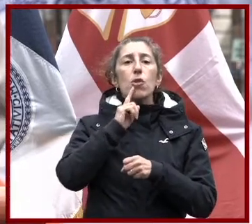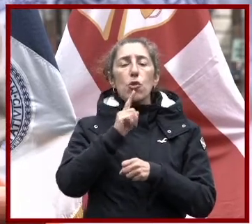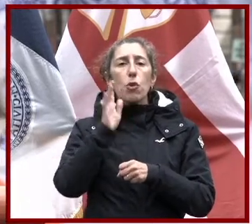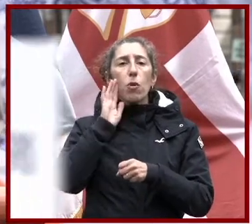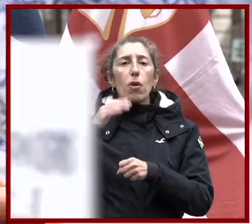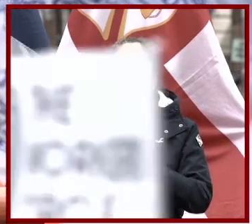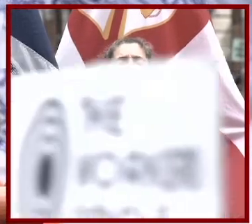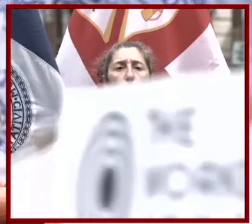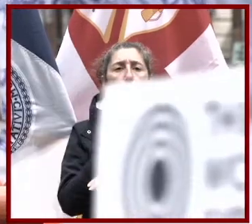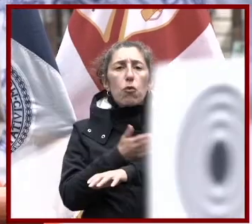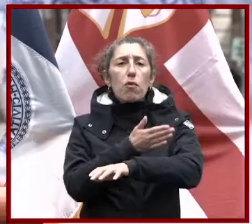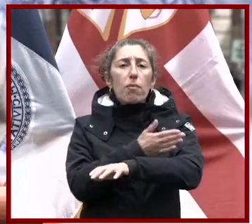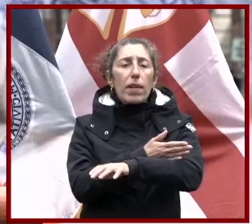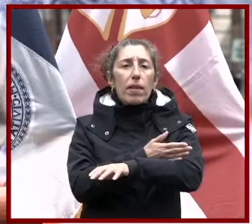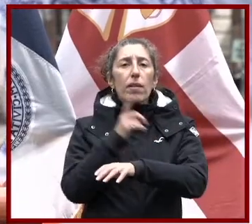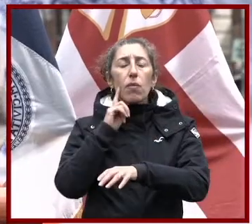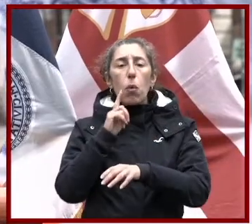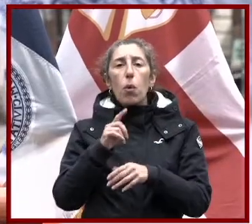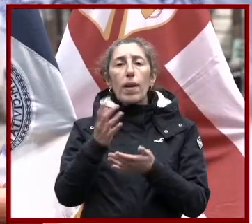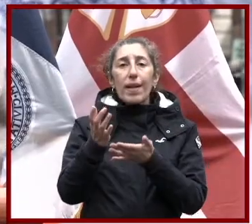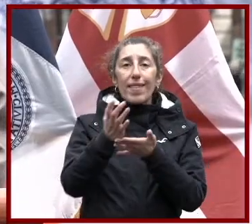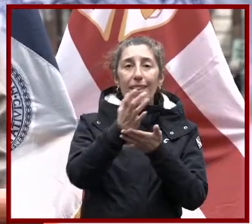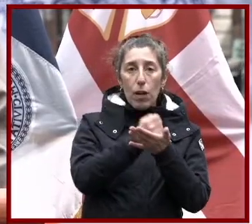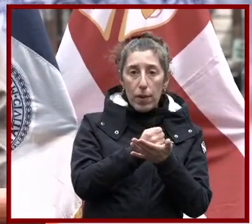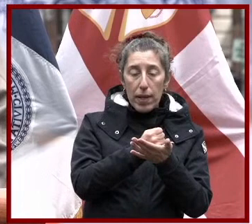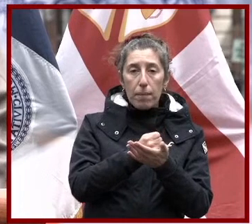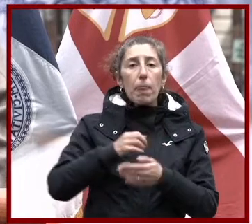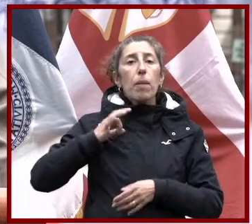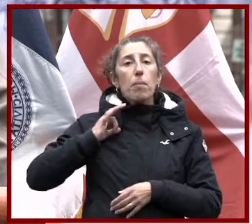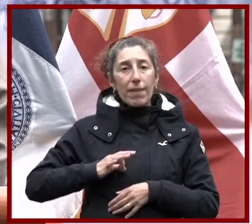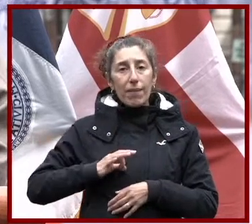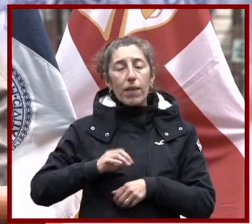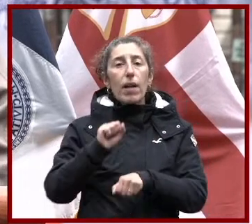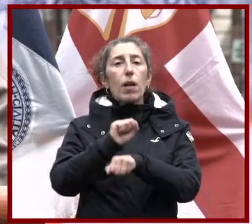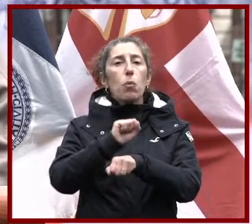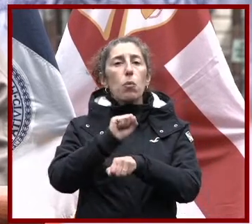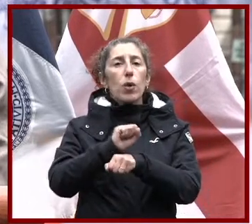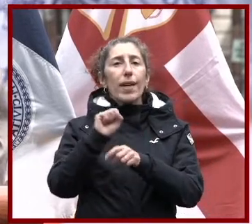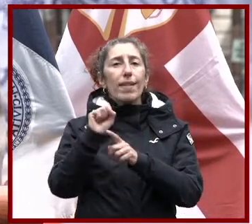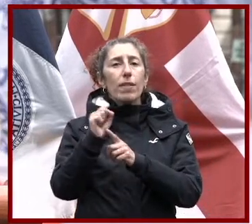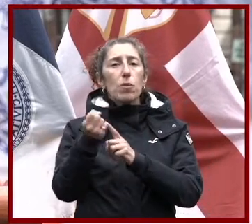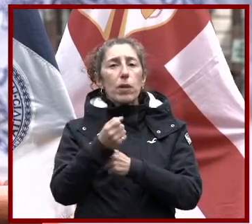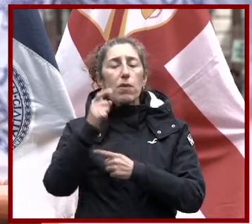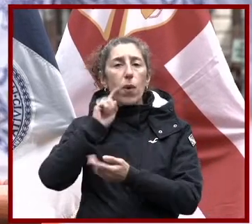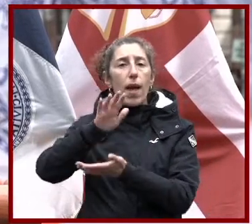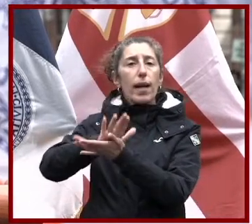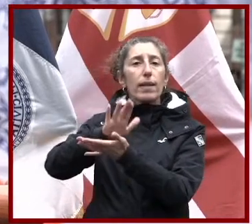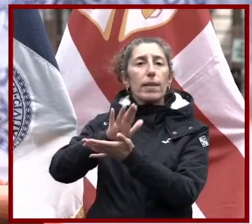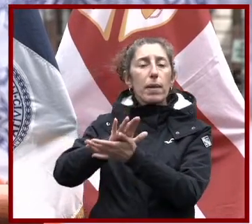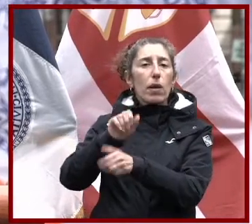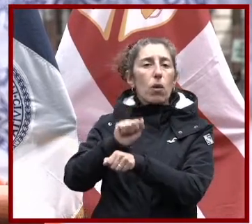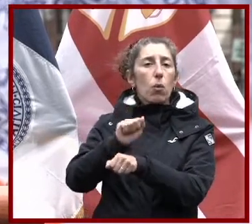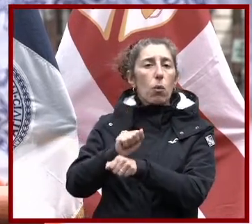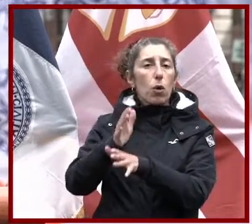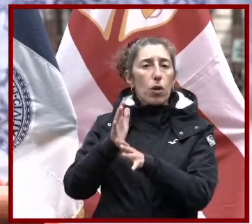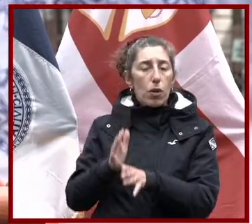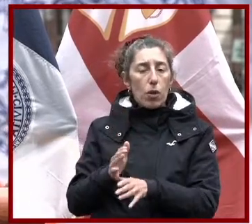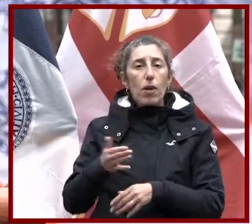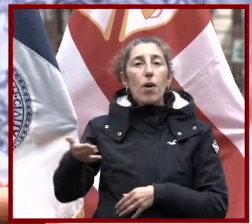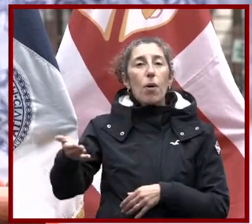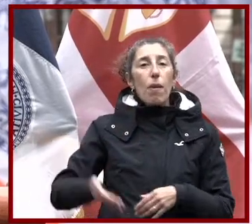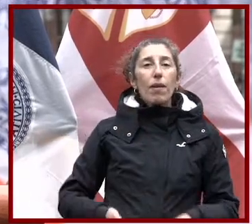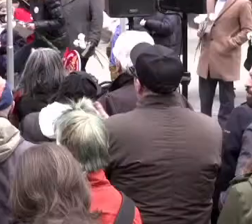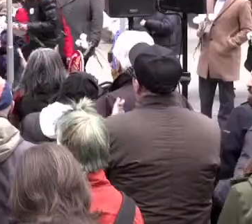improvements to salaries, benefits, and working conditions for academic workers like herself, because she is one as well. Please welcome Hannah